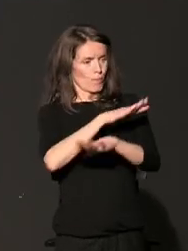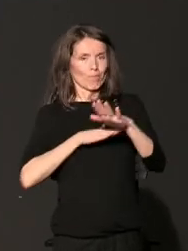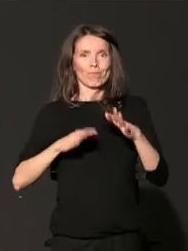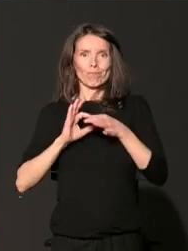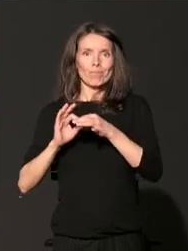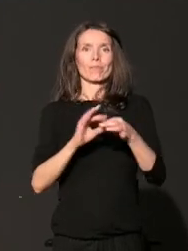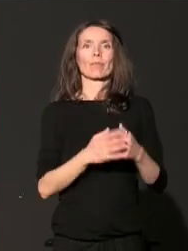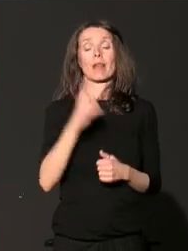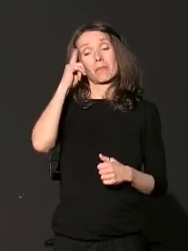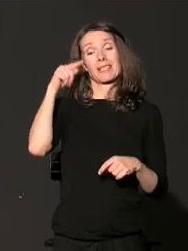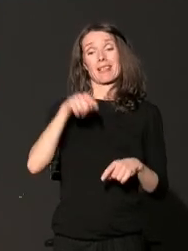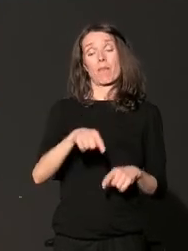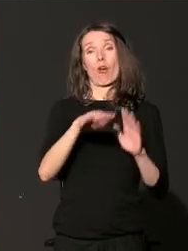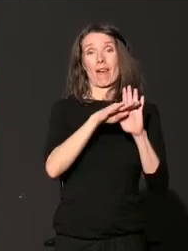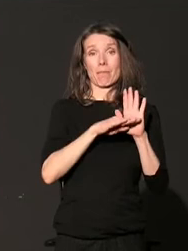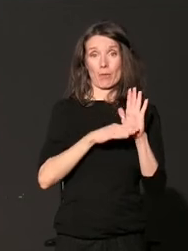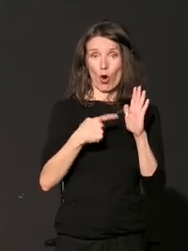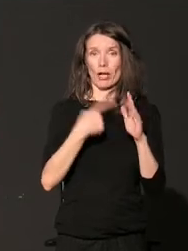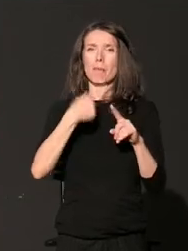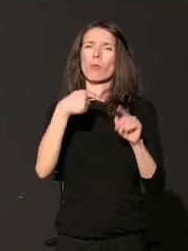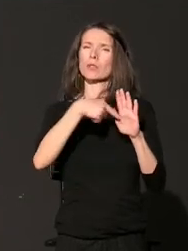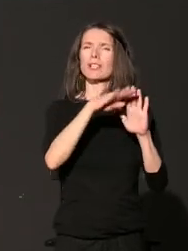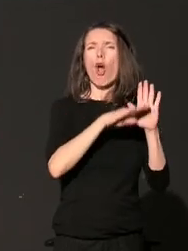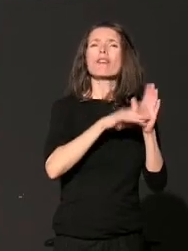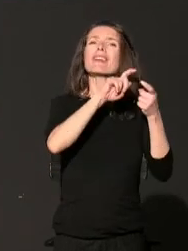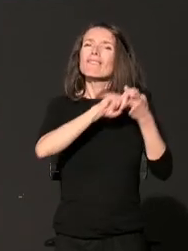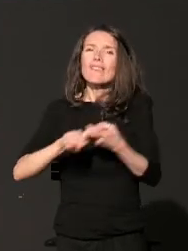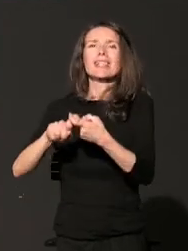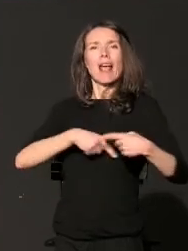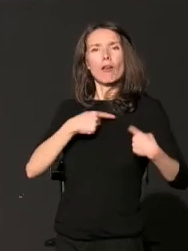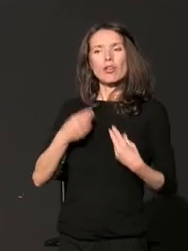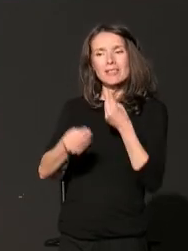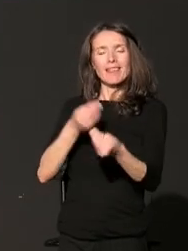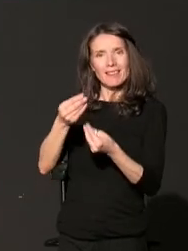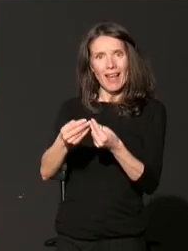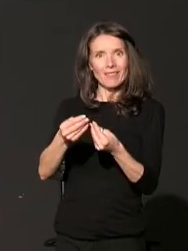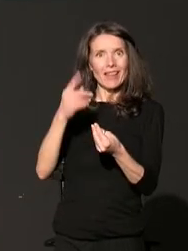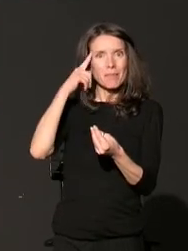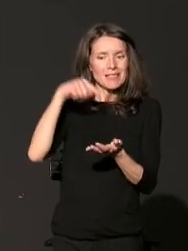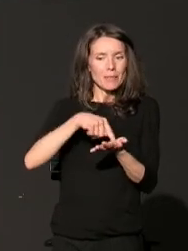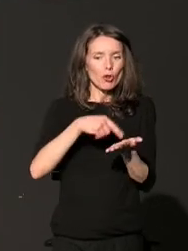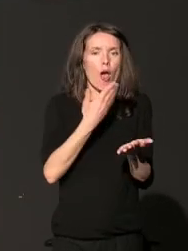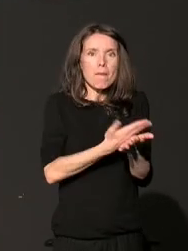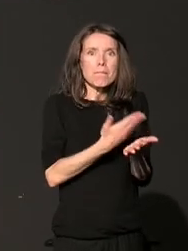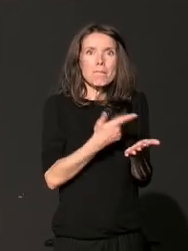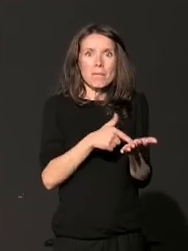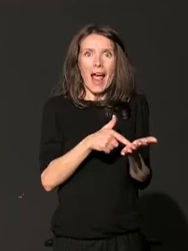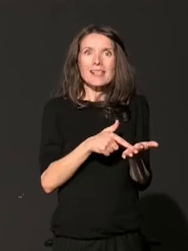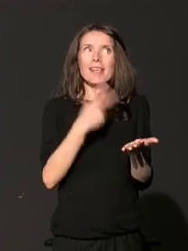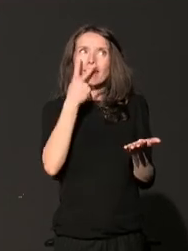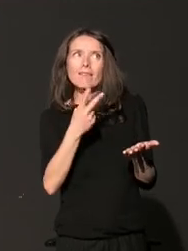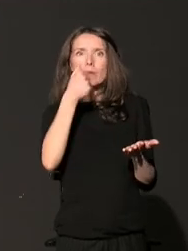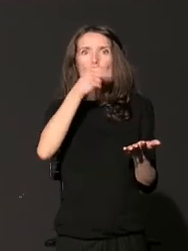that natural cultural inclination and building on that and what more can be done. This is USAID's